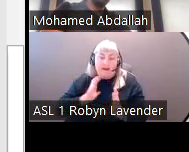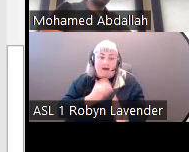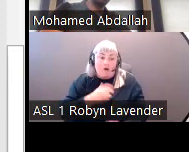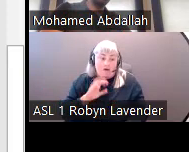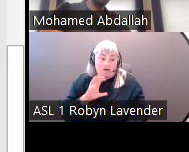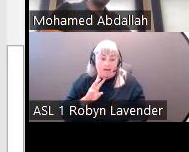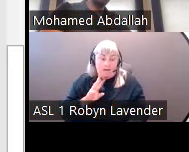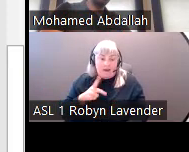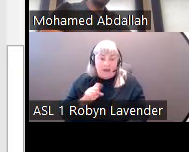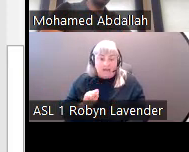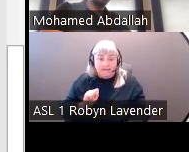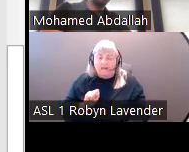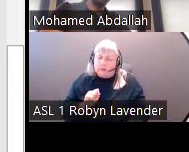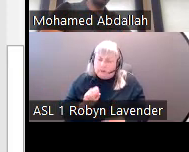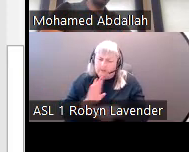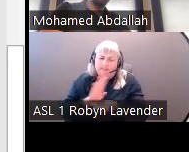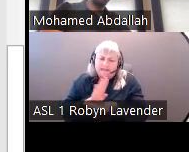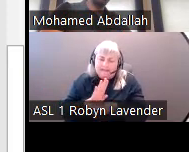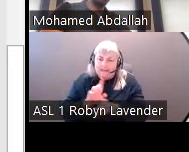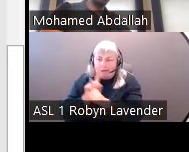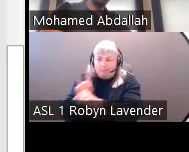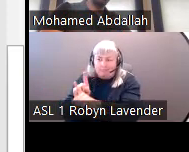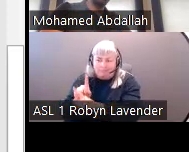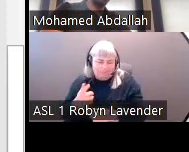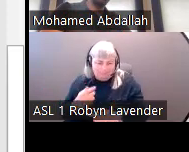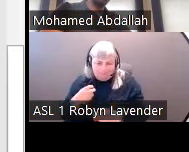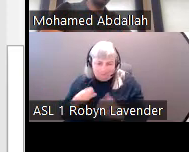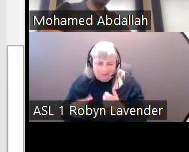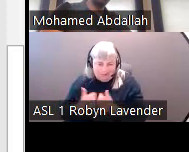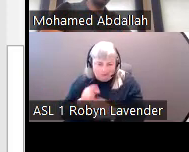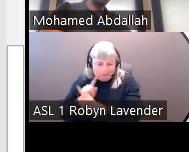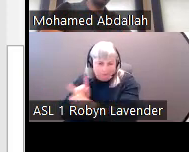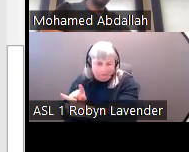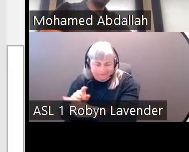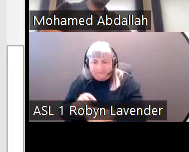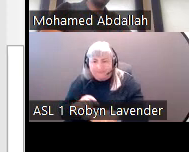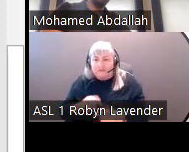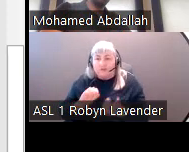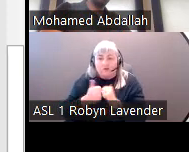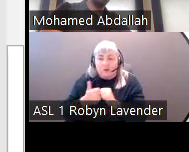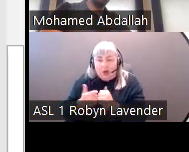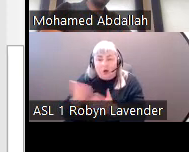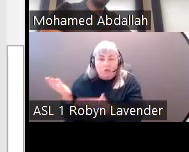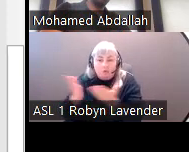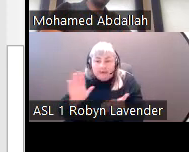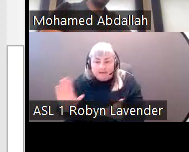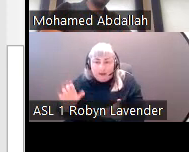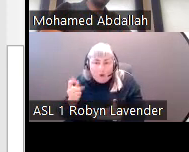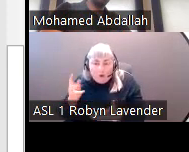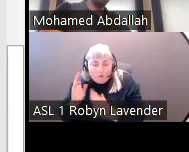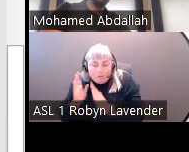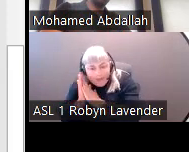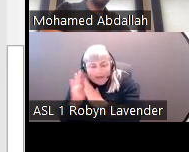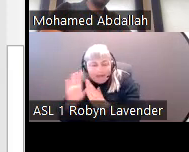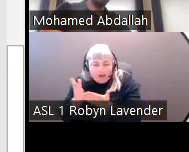how can we get their stuff so that they can live comfortably in their new place with their own bed and their favorite chair?